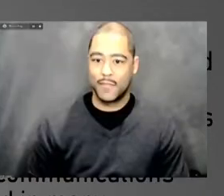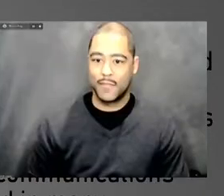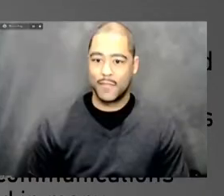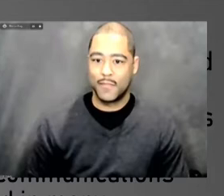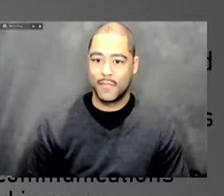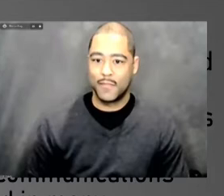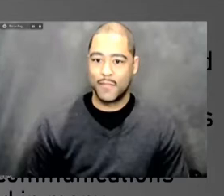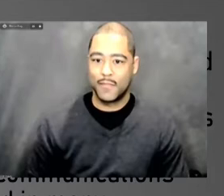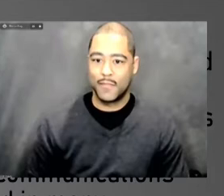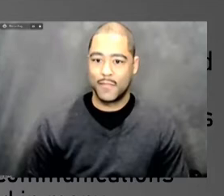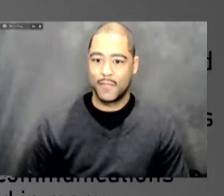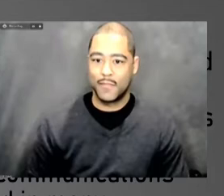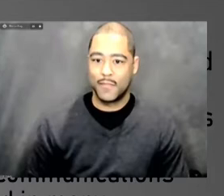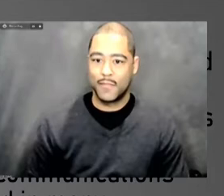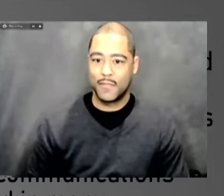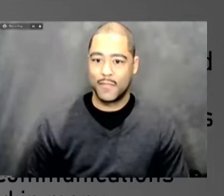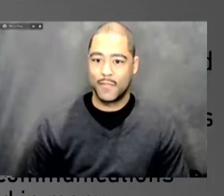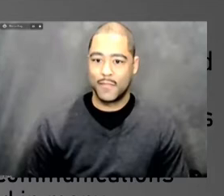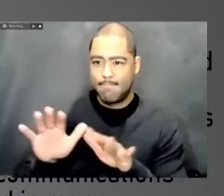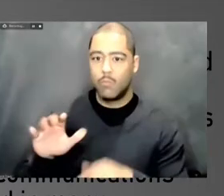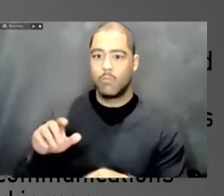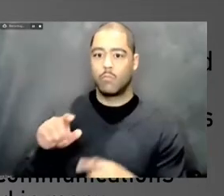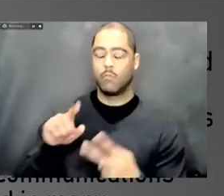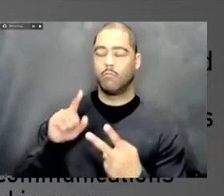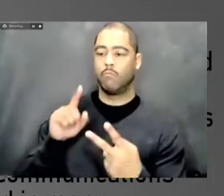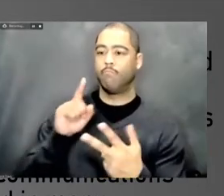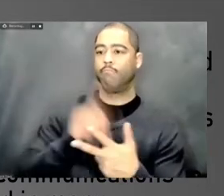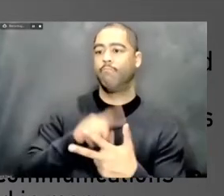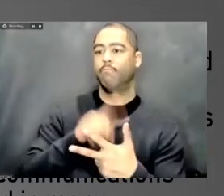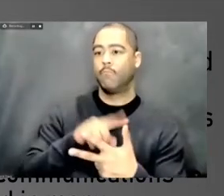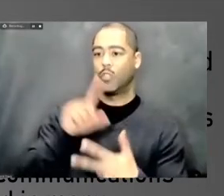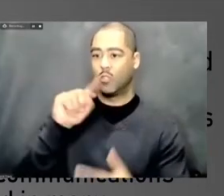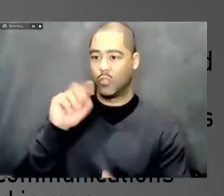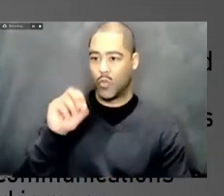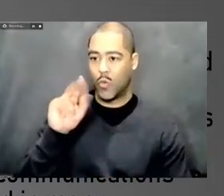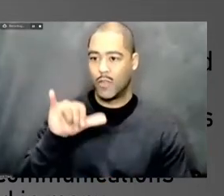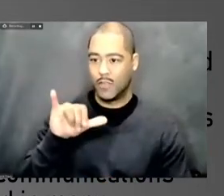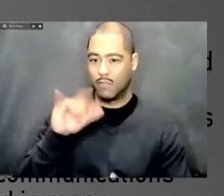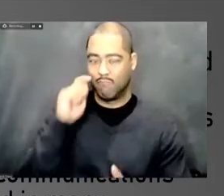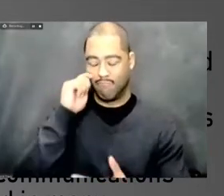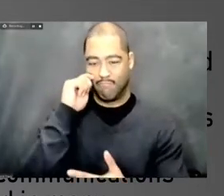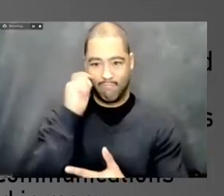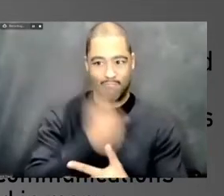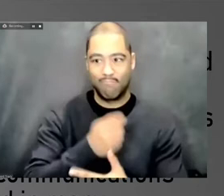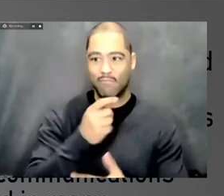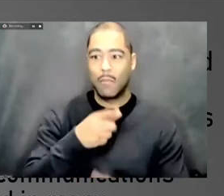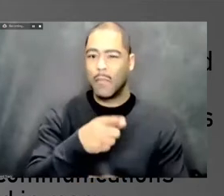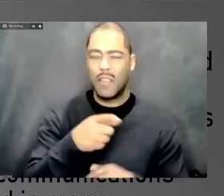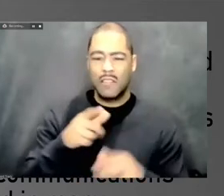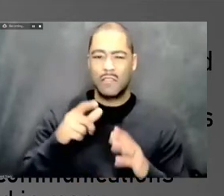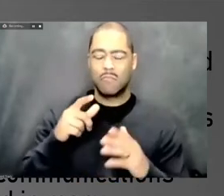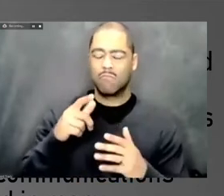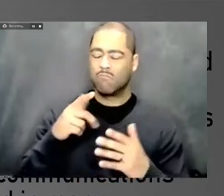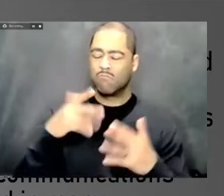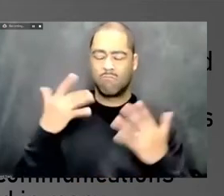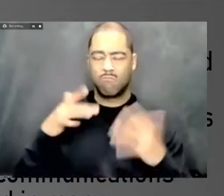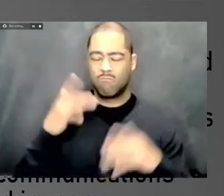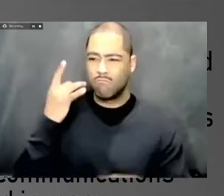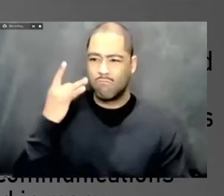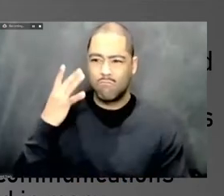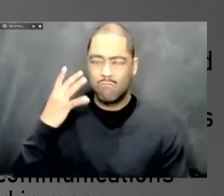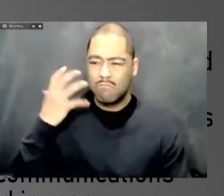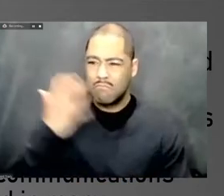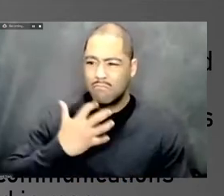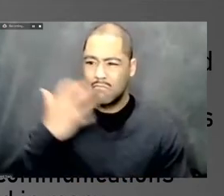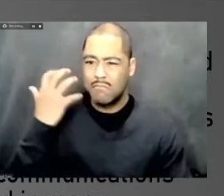Loud team member, Tony Tamayo, who is an incredible photographer. He is a Bay